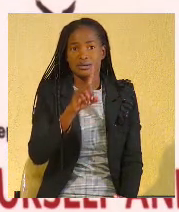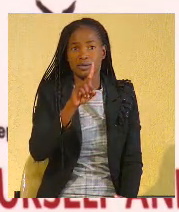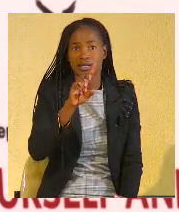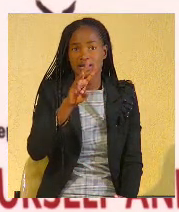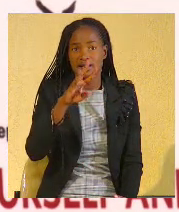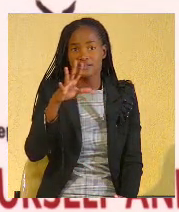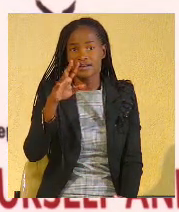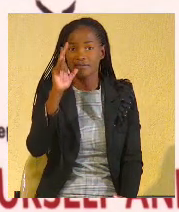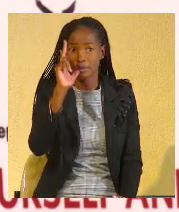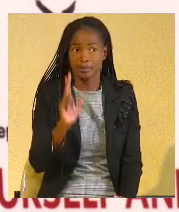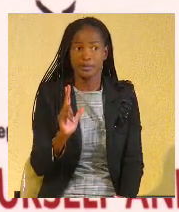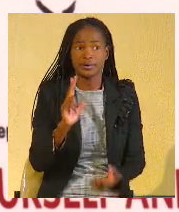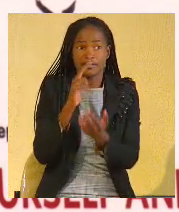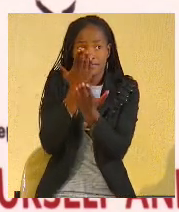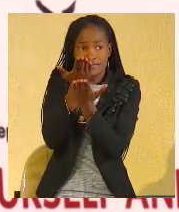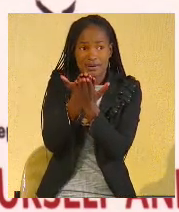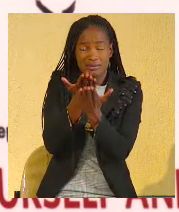346,135 applications